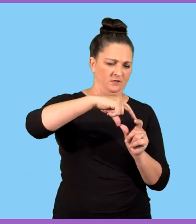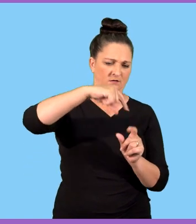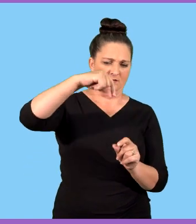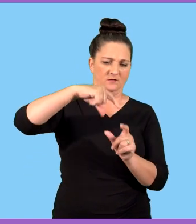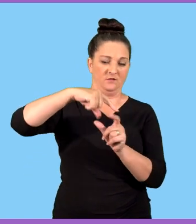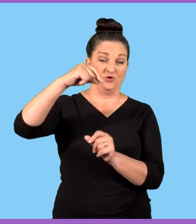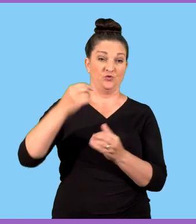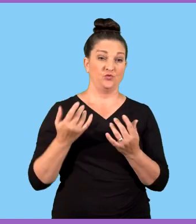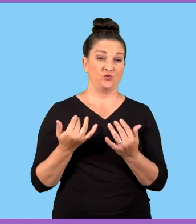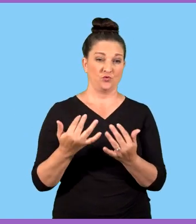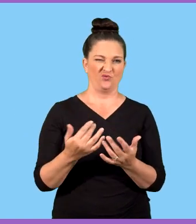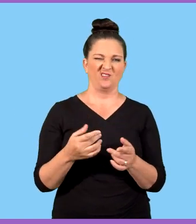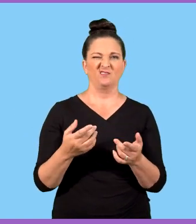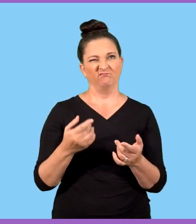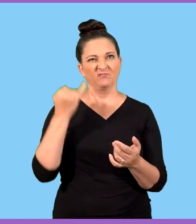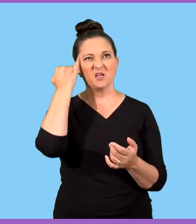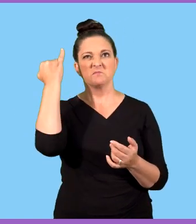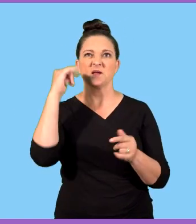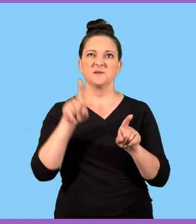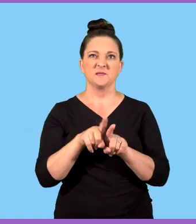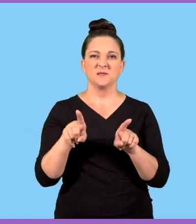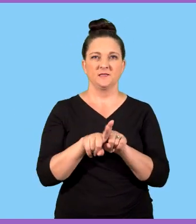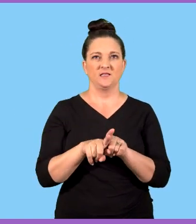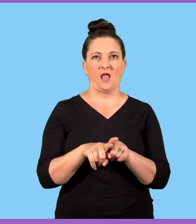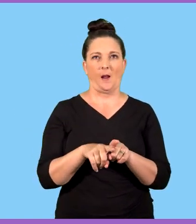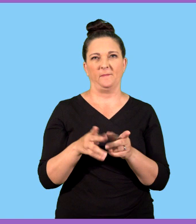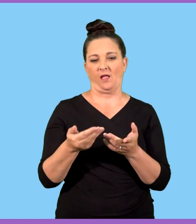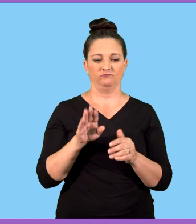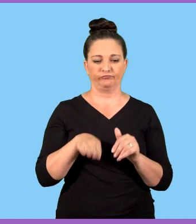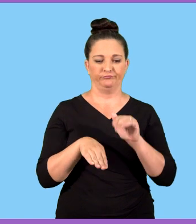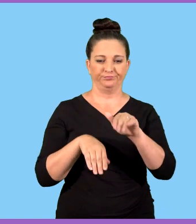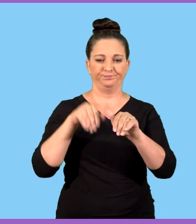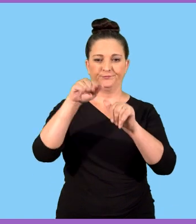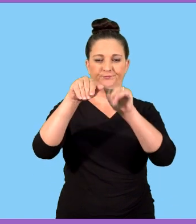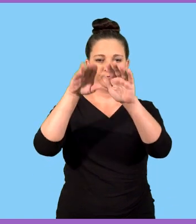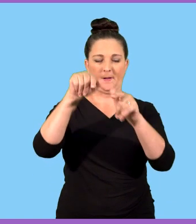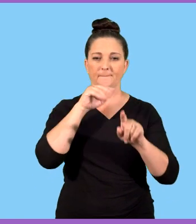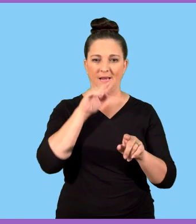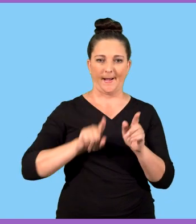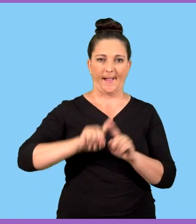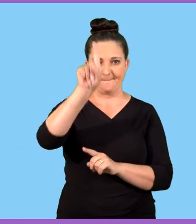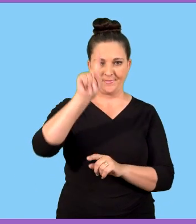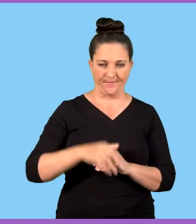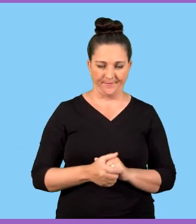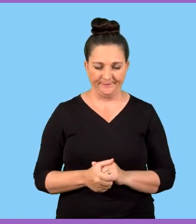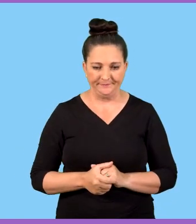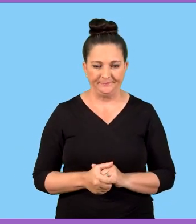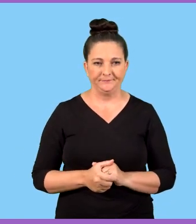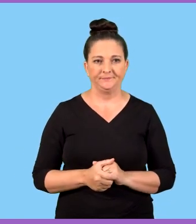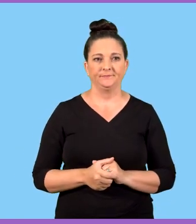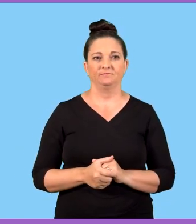green bars that I have as being stairs, ascending order would be to go up these stairs, to ascend the stairs, like